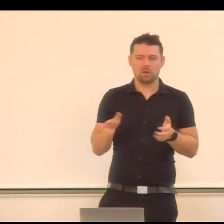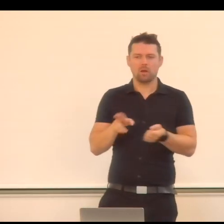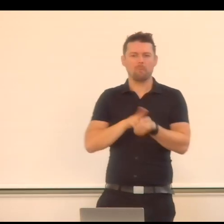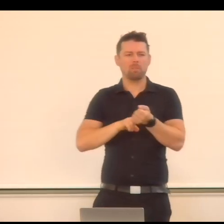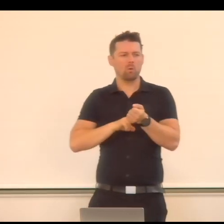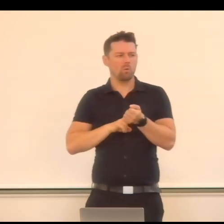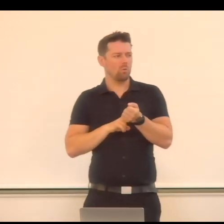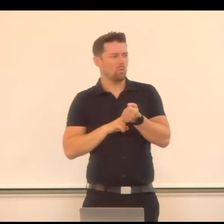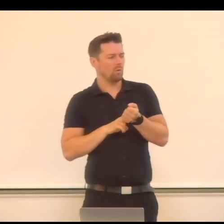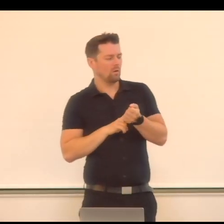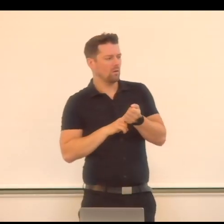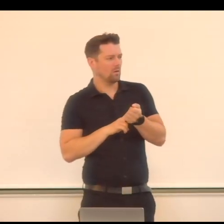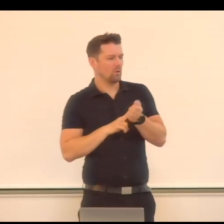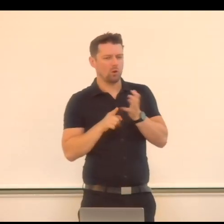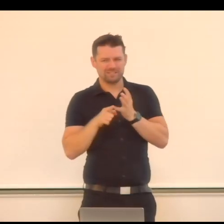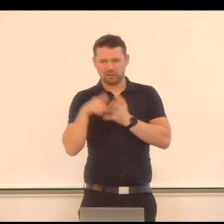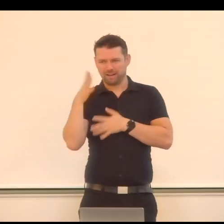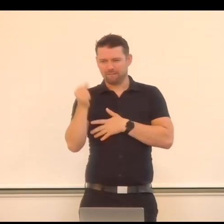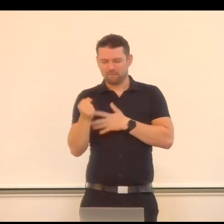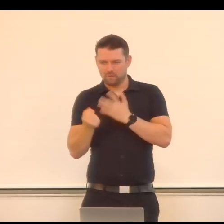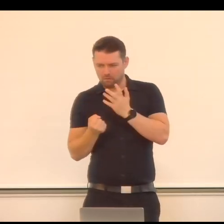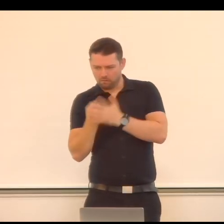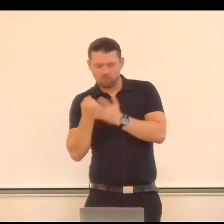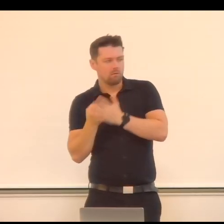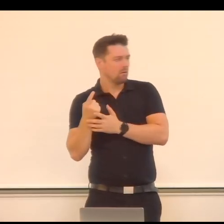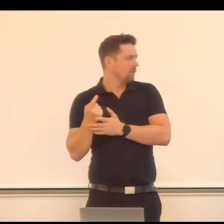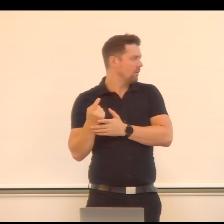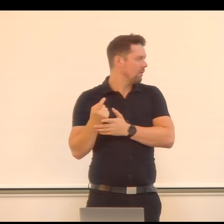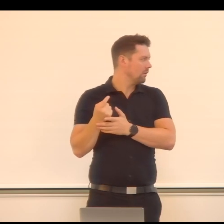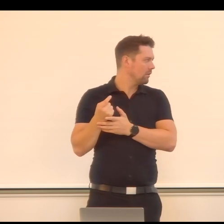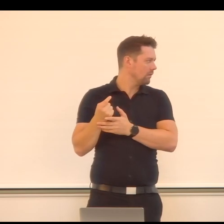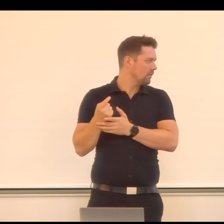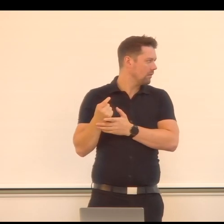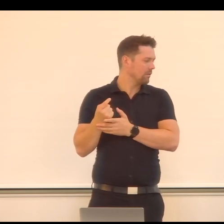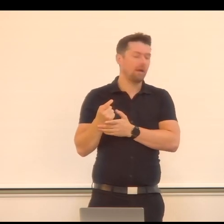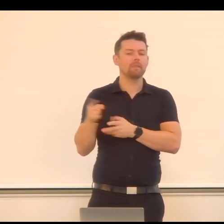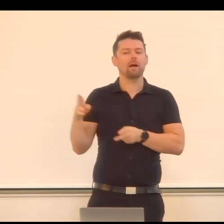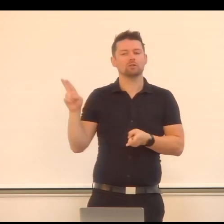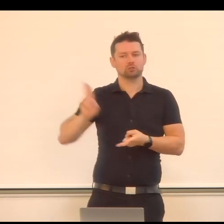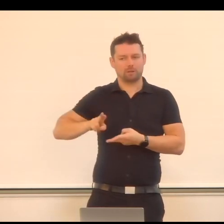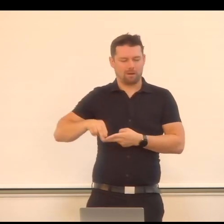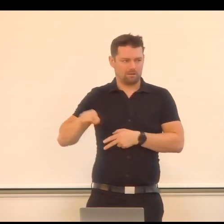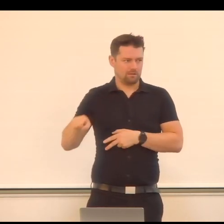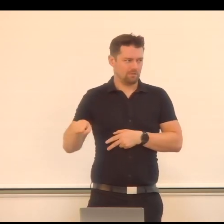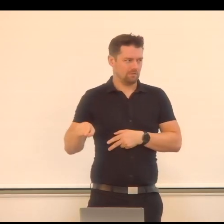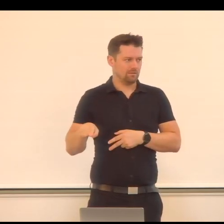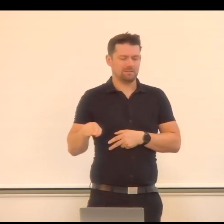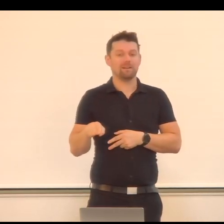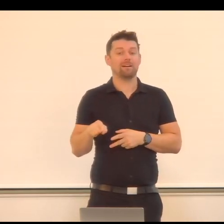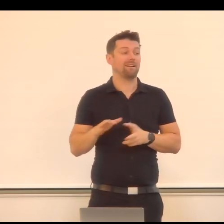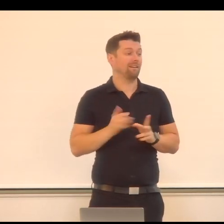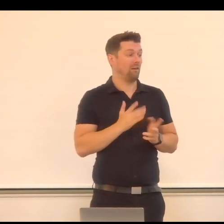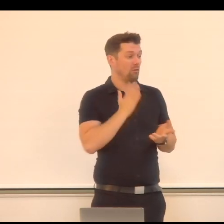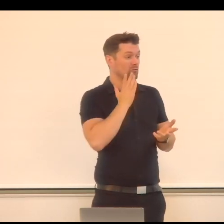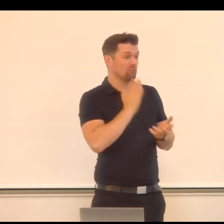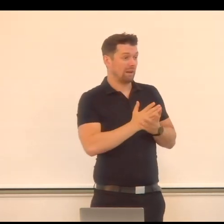has suborbital flight opportunities, so those are easier to get on. They're less expensive than a space mission. If you're going